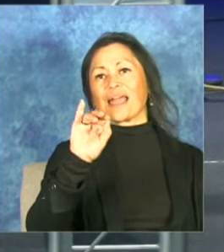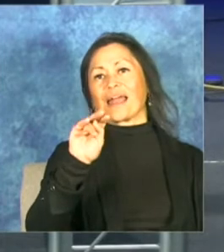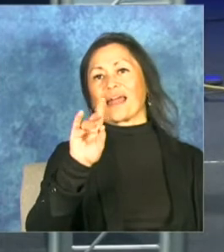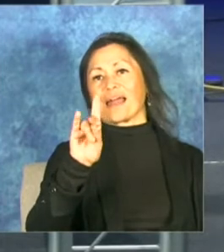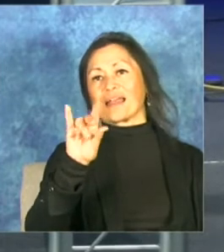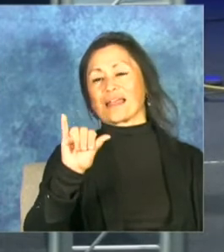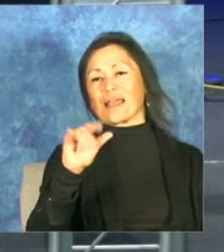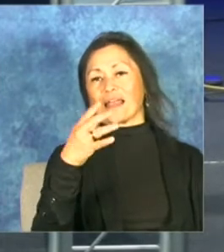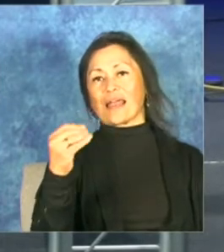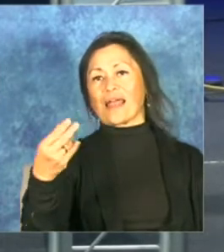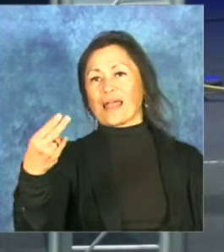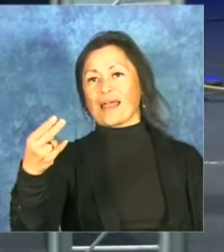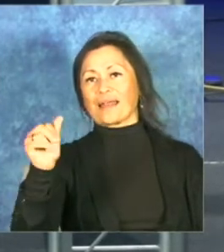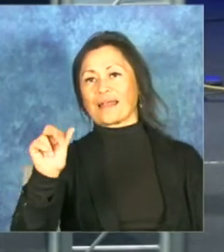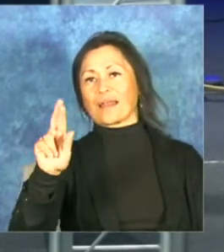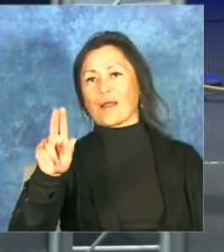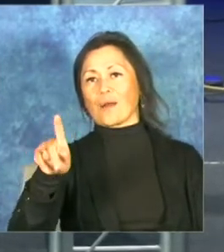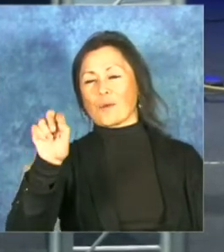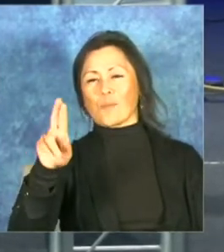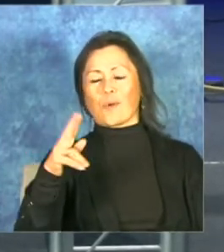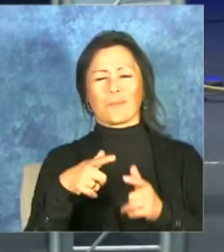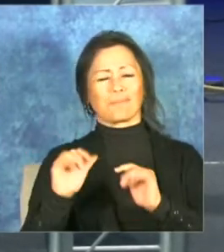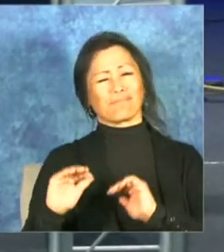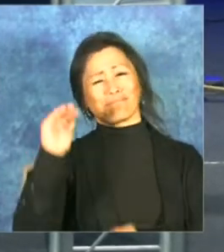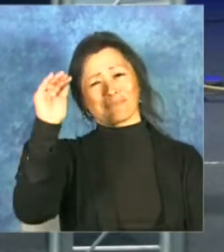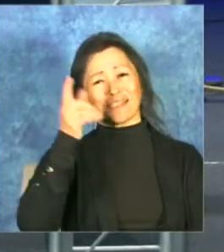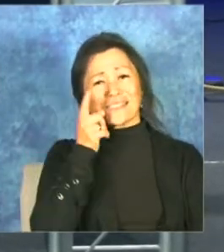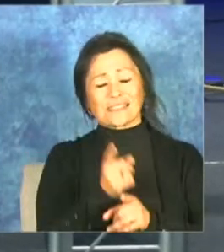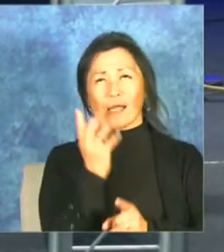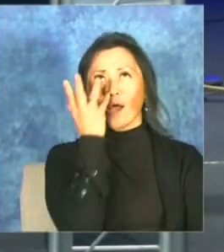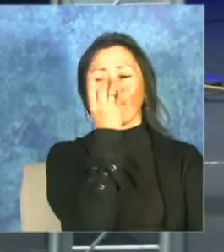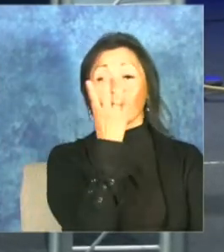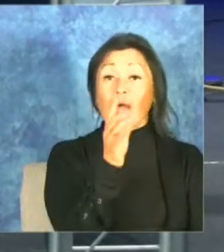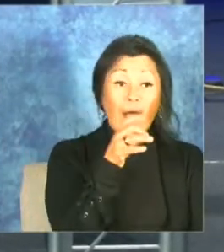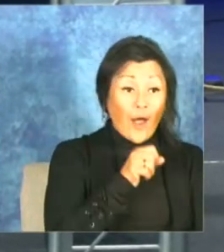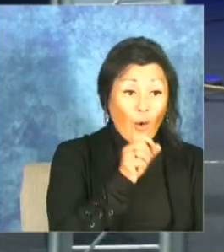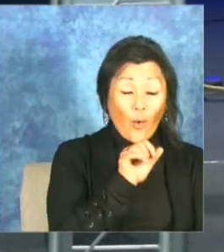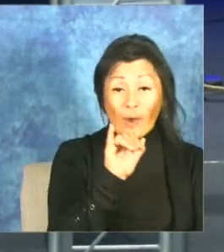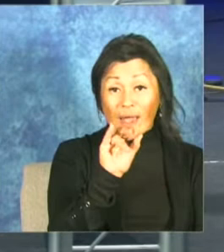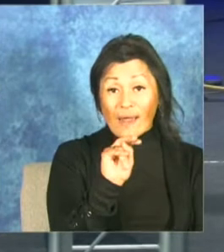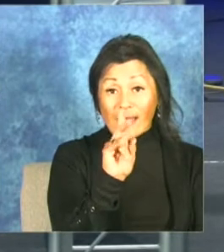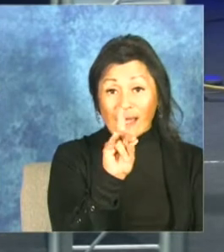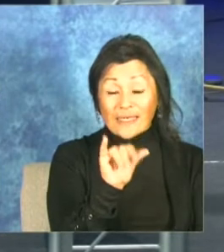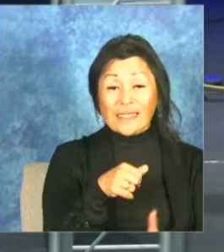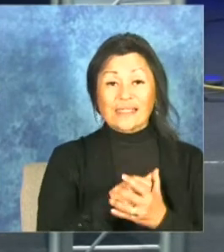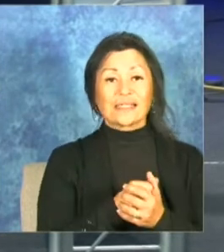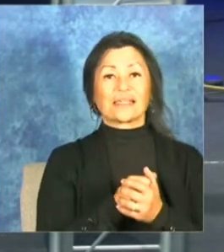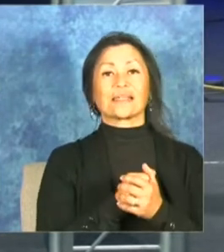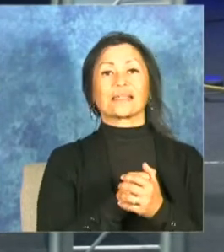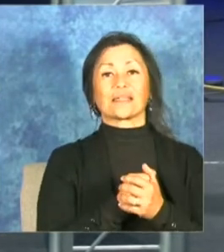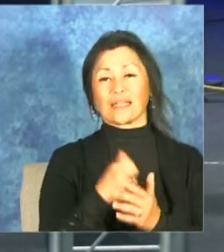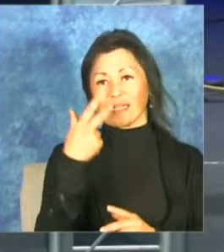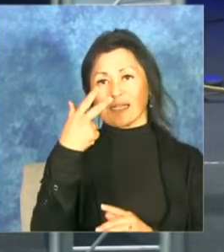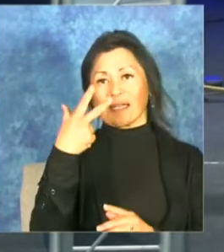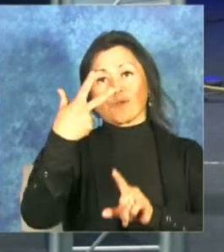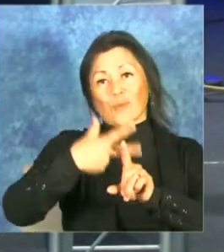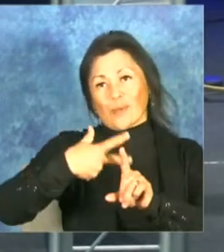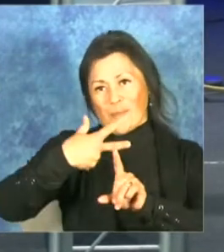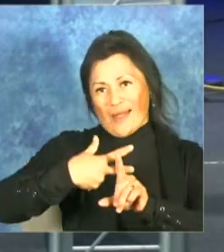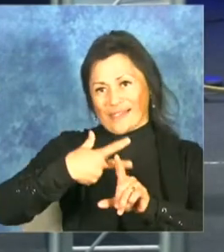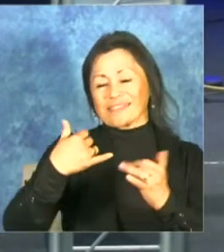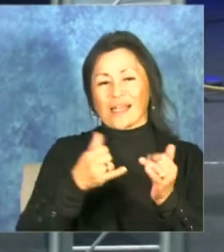Indy, and then Harper, her big sister right here, beautiful. How old is Indy now? Indy is 3 months